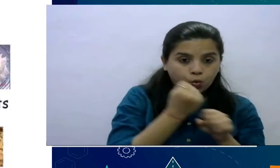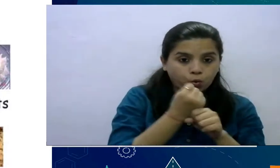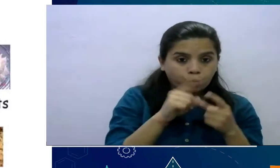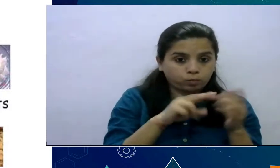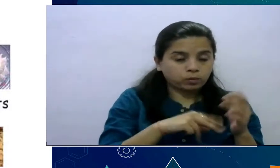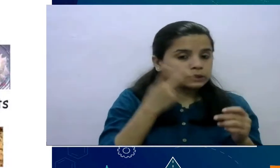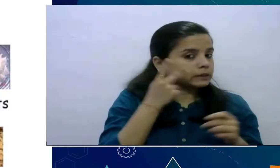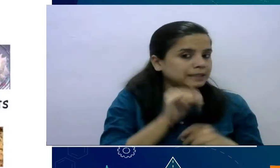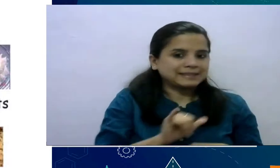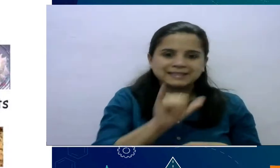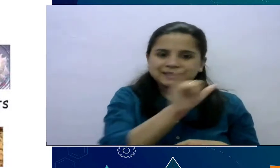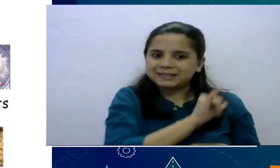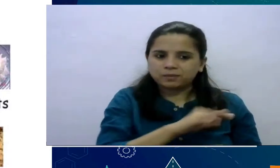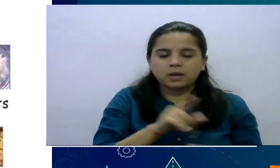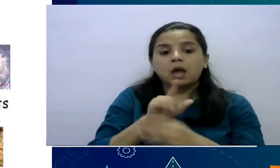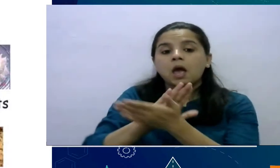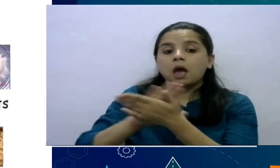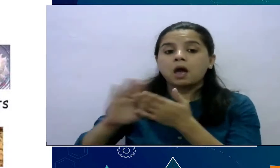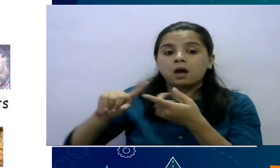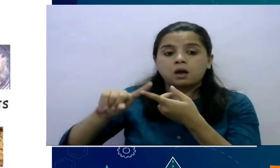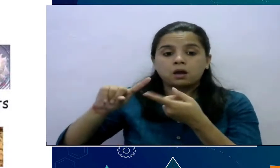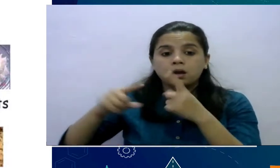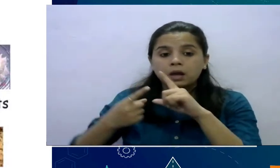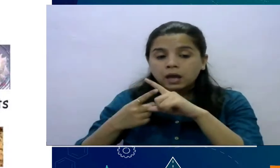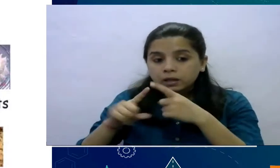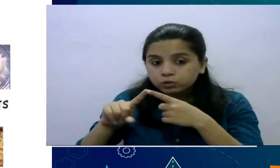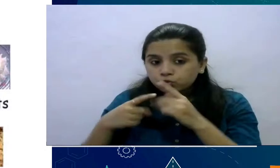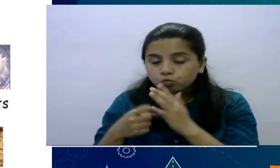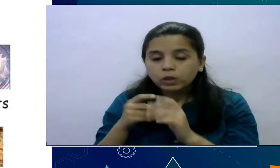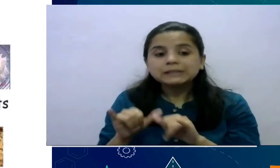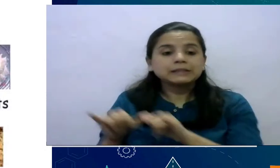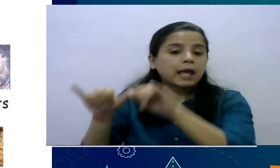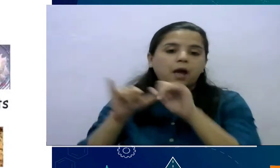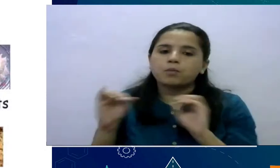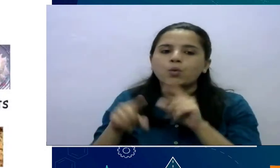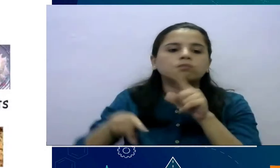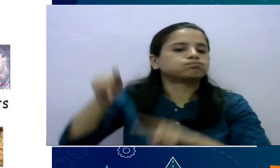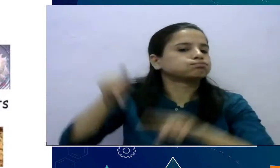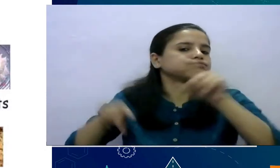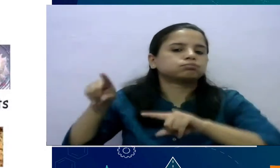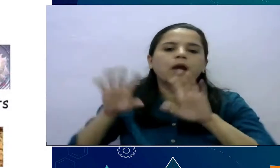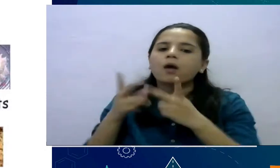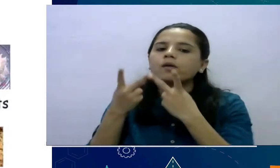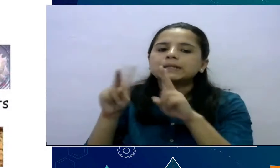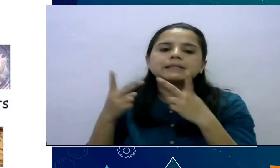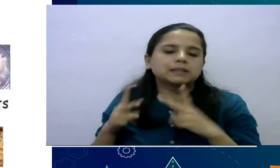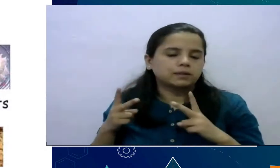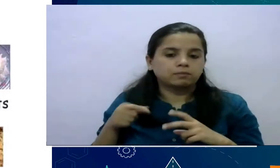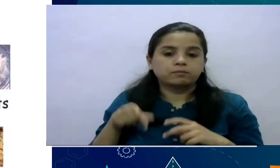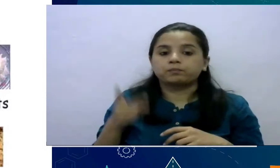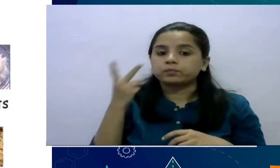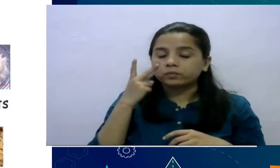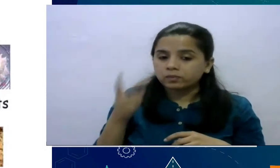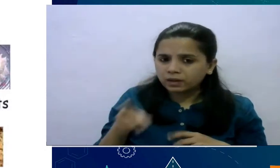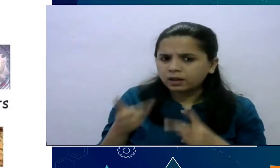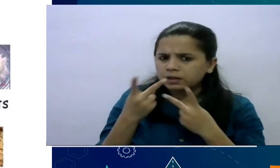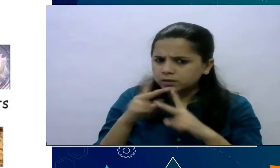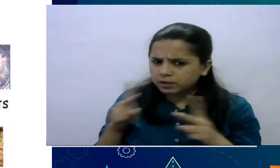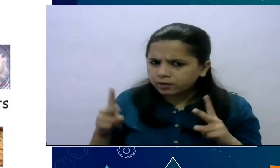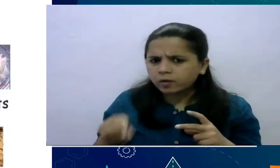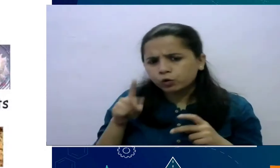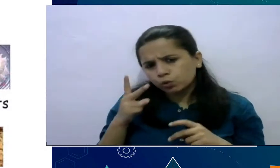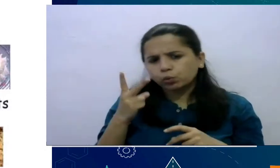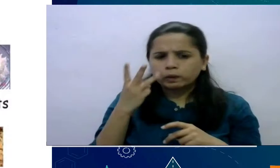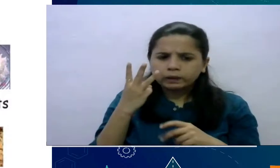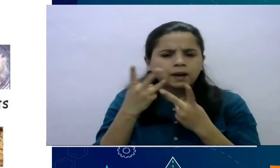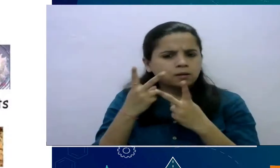distribution, in heterogeneous they have non-uniform distribution. So because we have two or more different kinds of